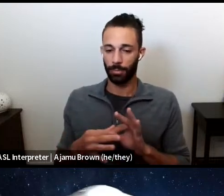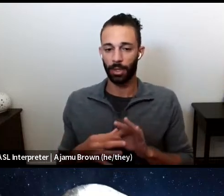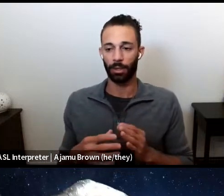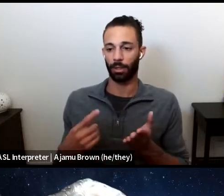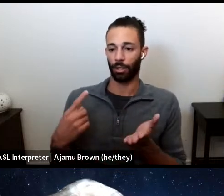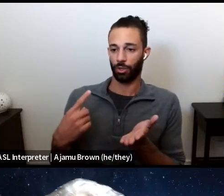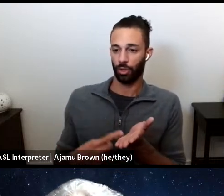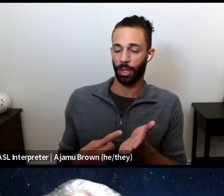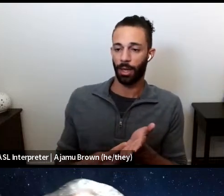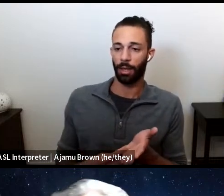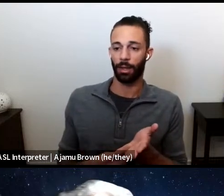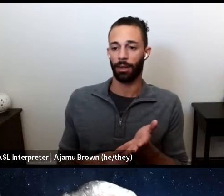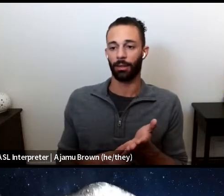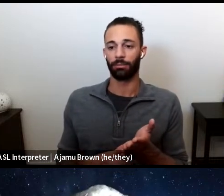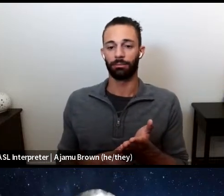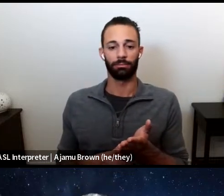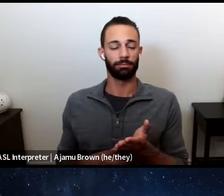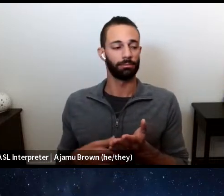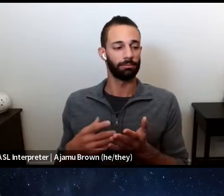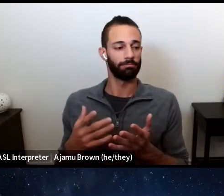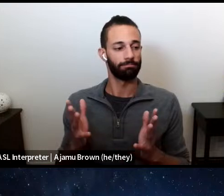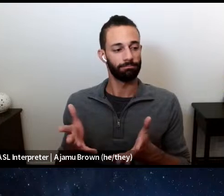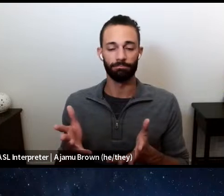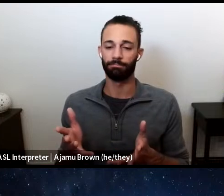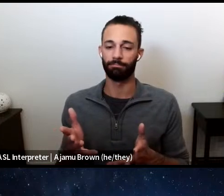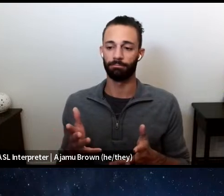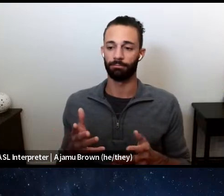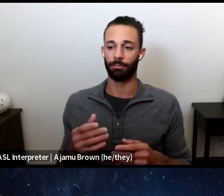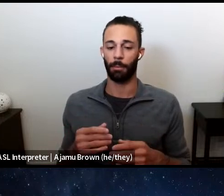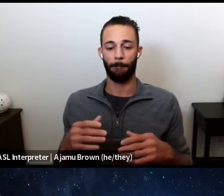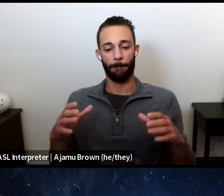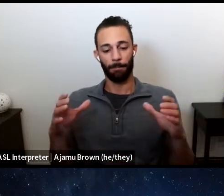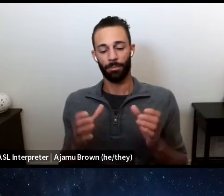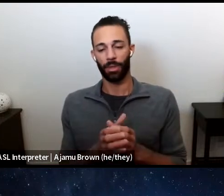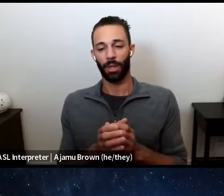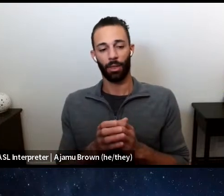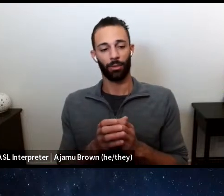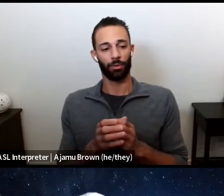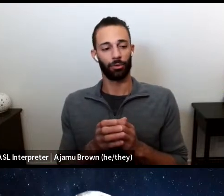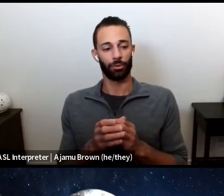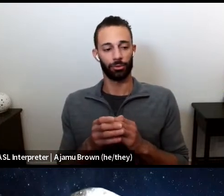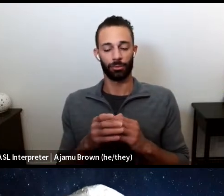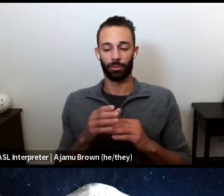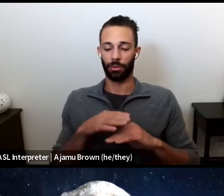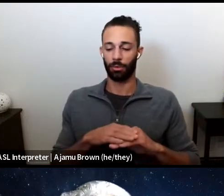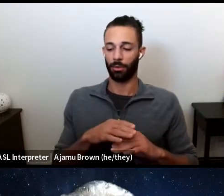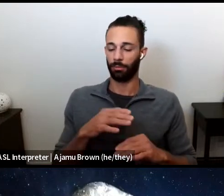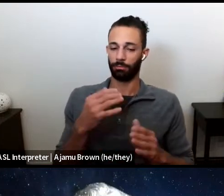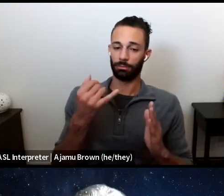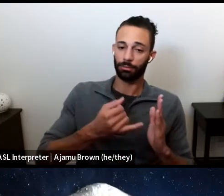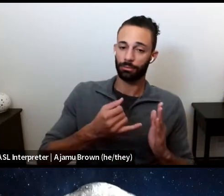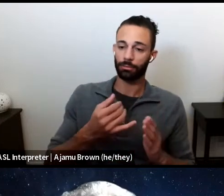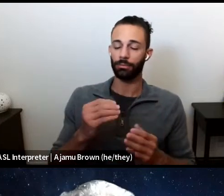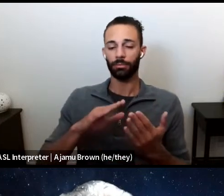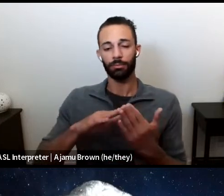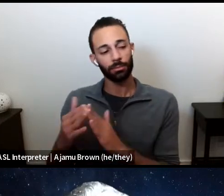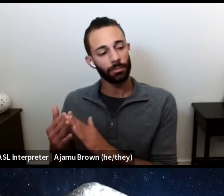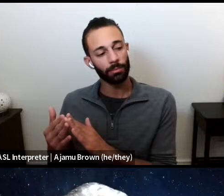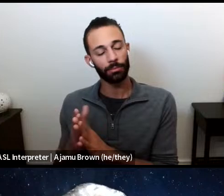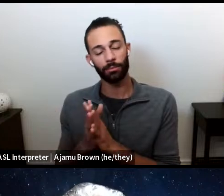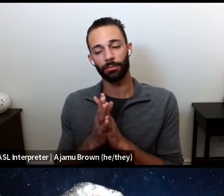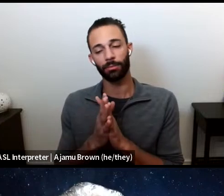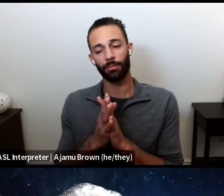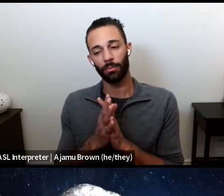uh, gather around art, gather around community. And so I'm really,